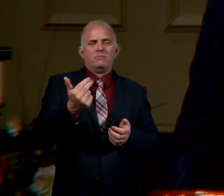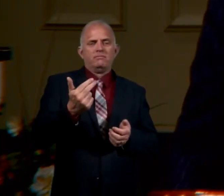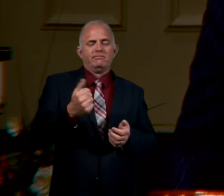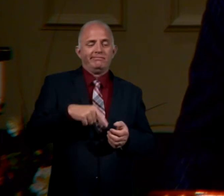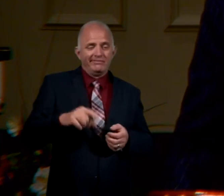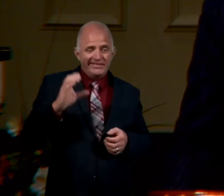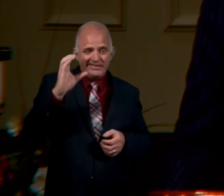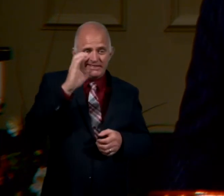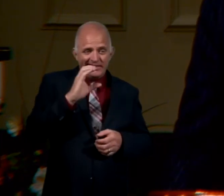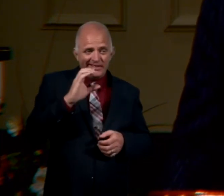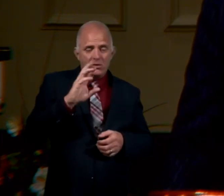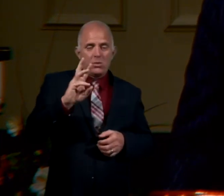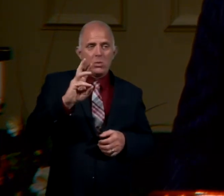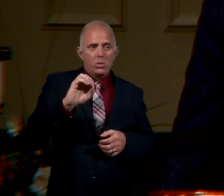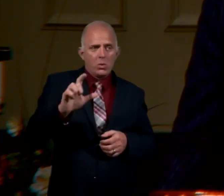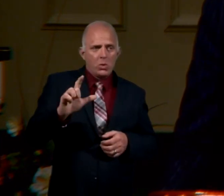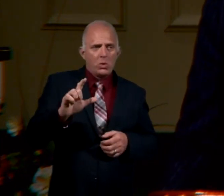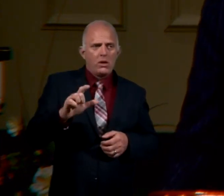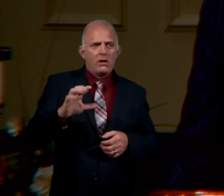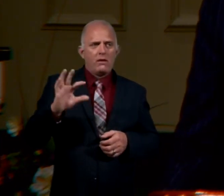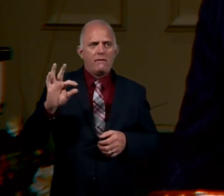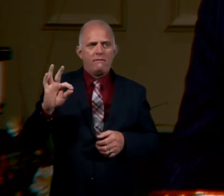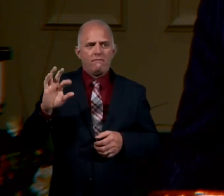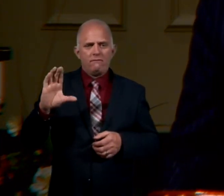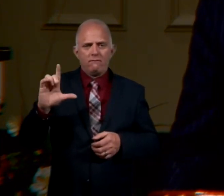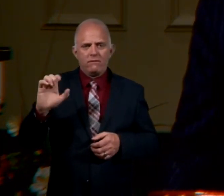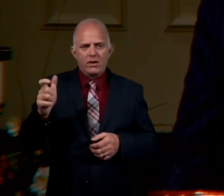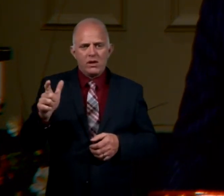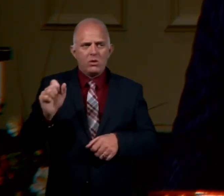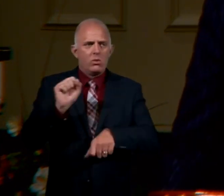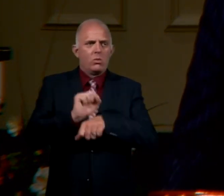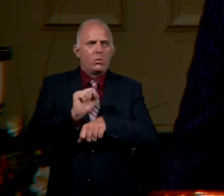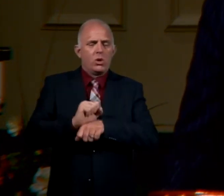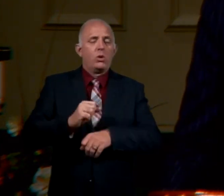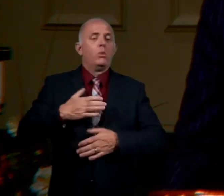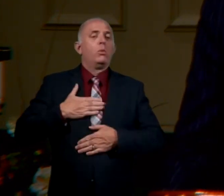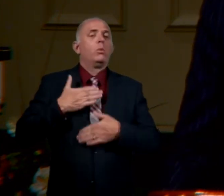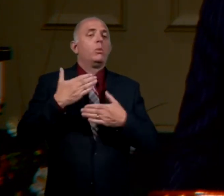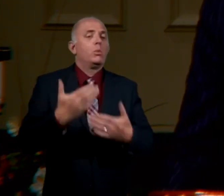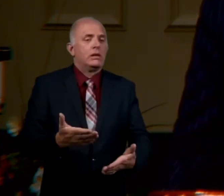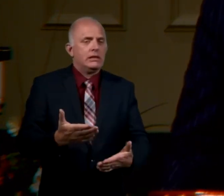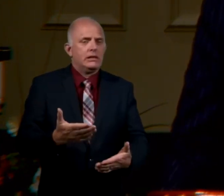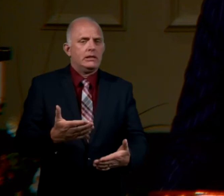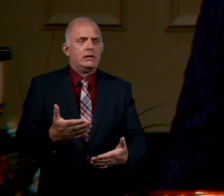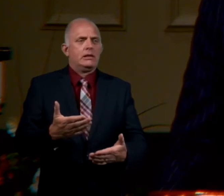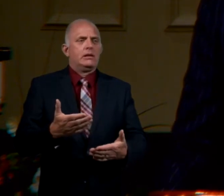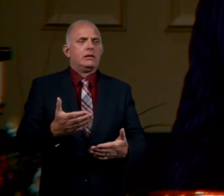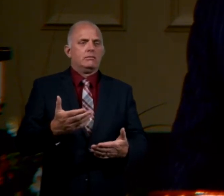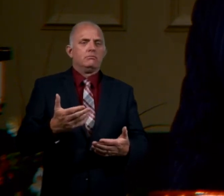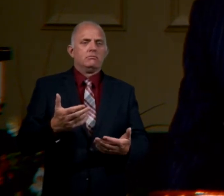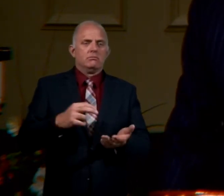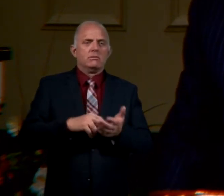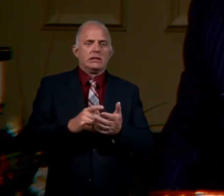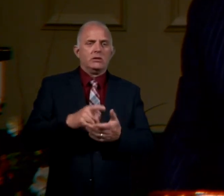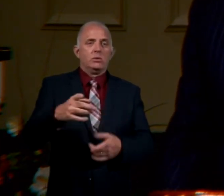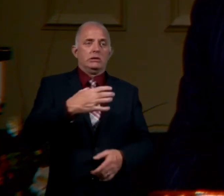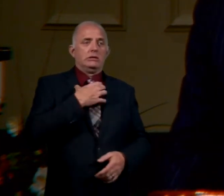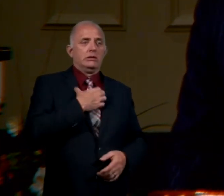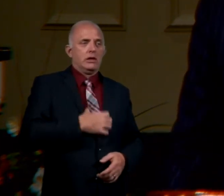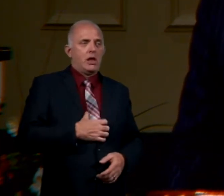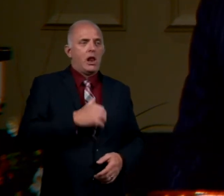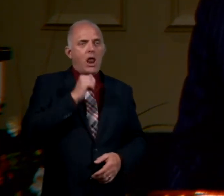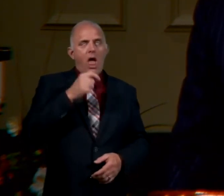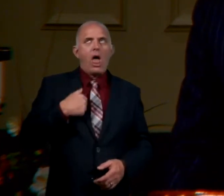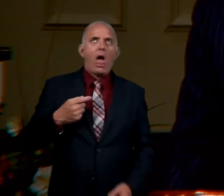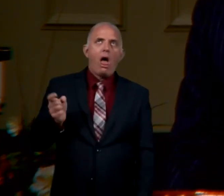wool and flax and worketh how? Her work is willingly. It's a desired work. It's not a have to, but a get